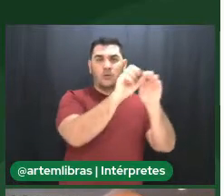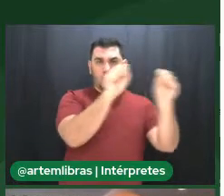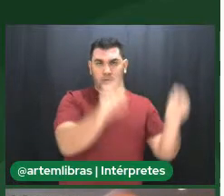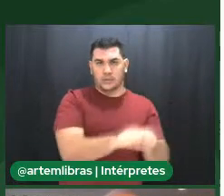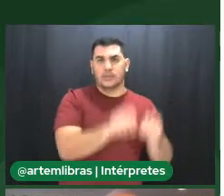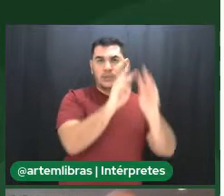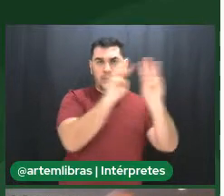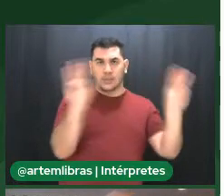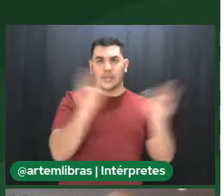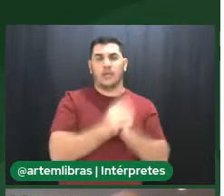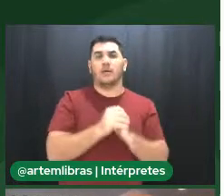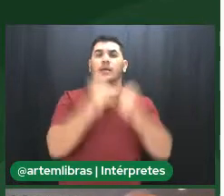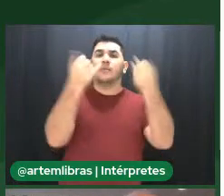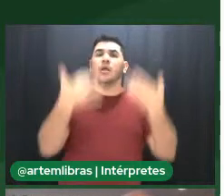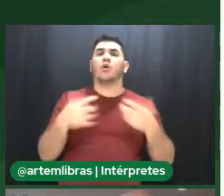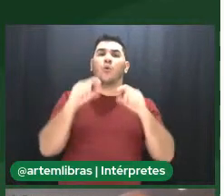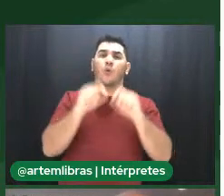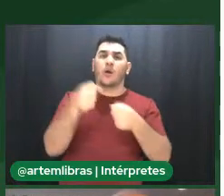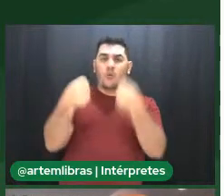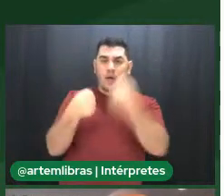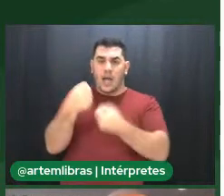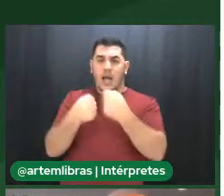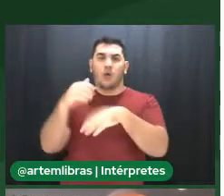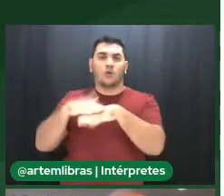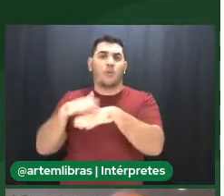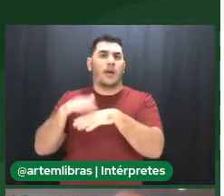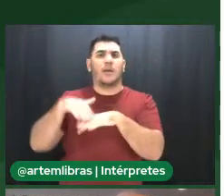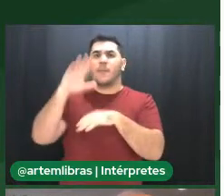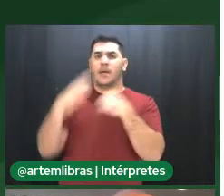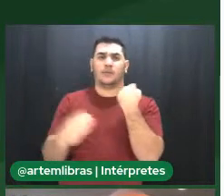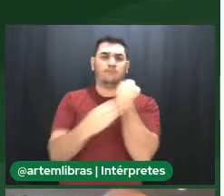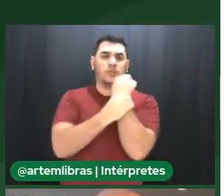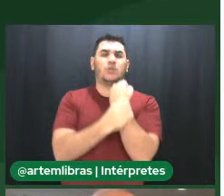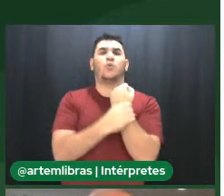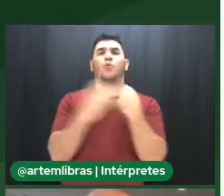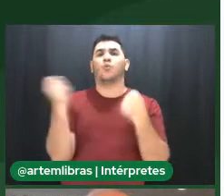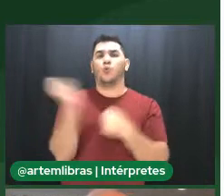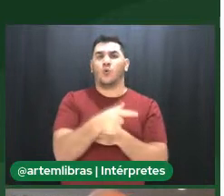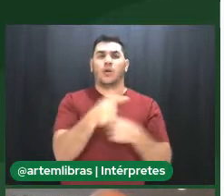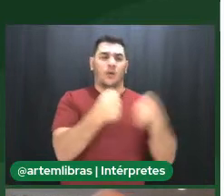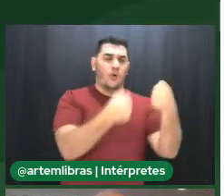data available for us to understand and study on our own.